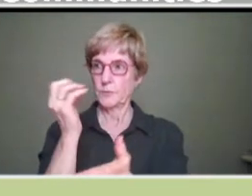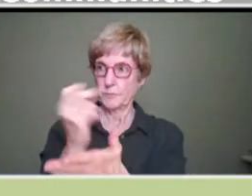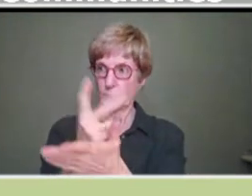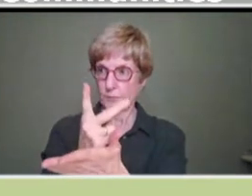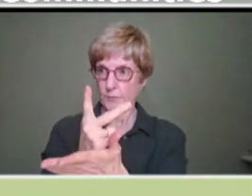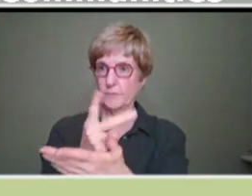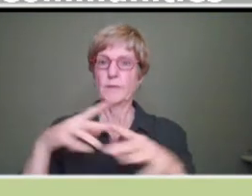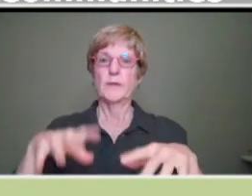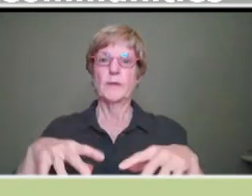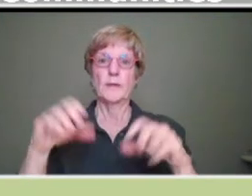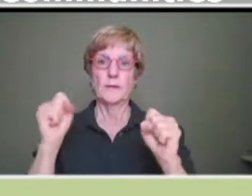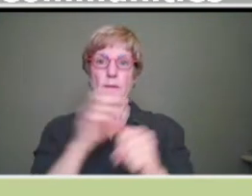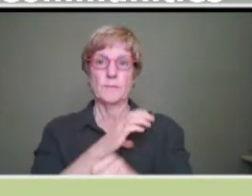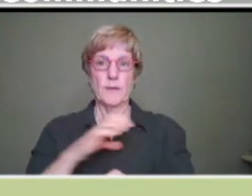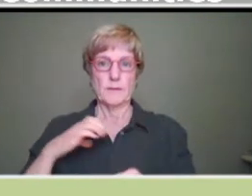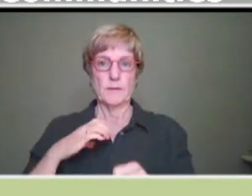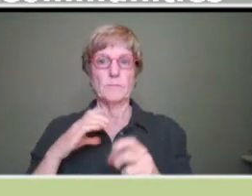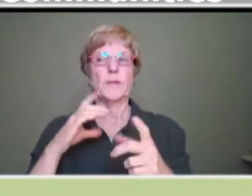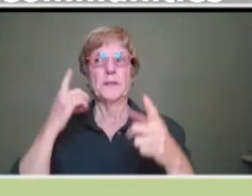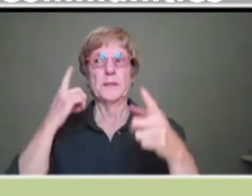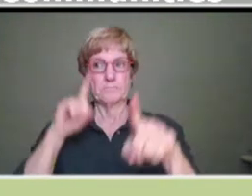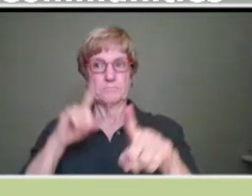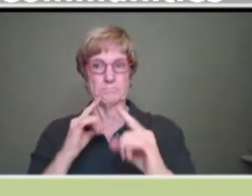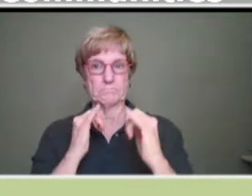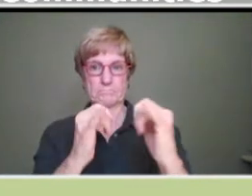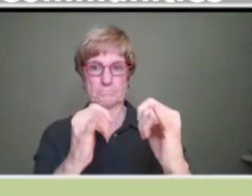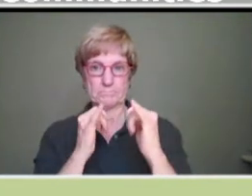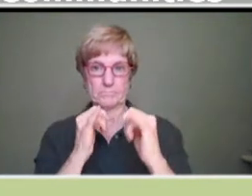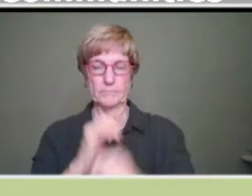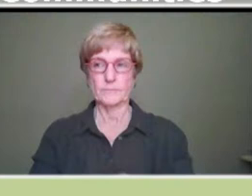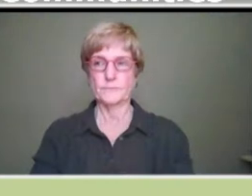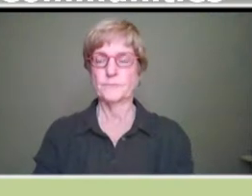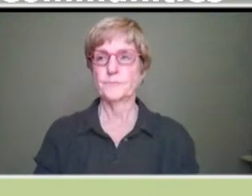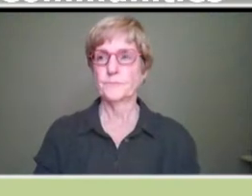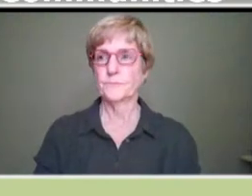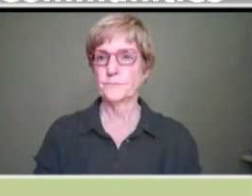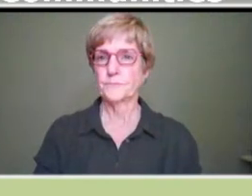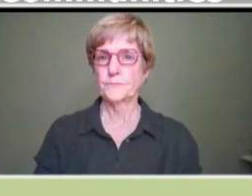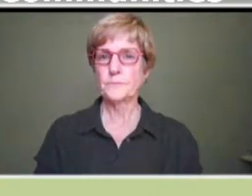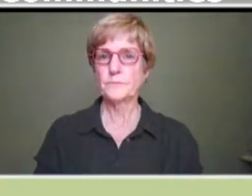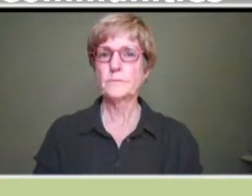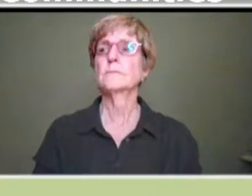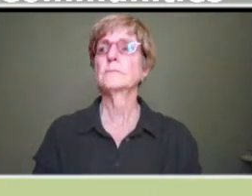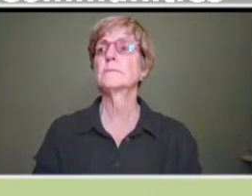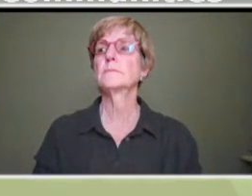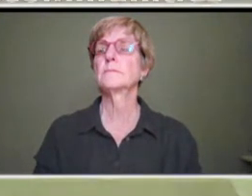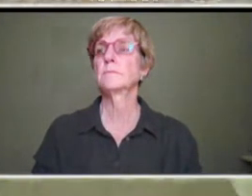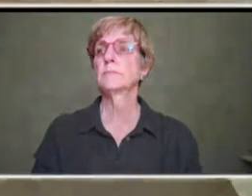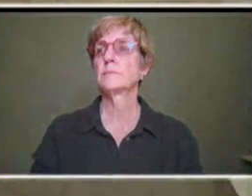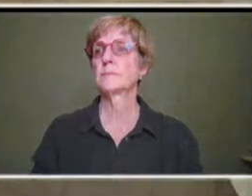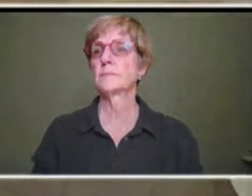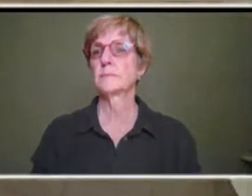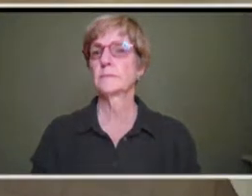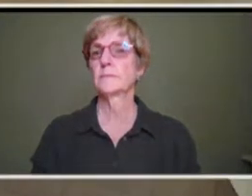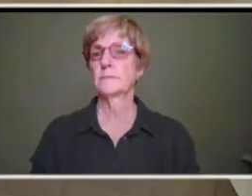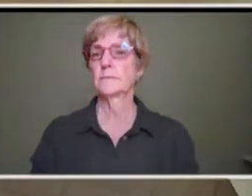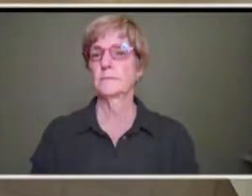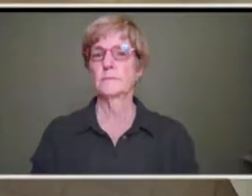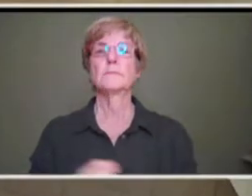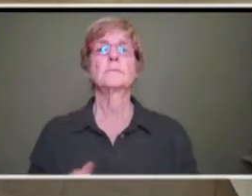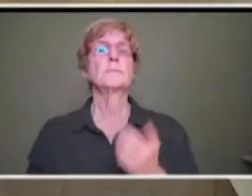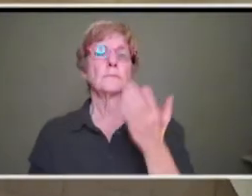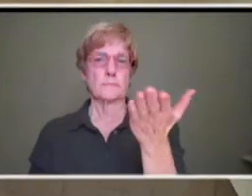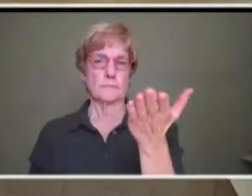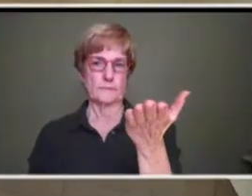adopt the zoning committee statement of consistency as it appears in our agendas and on the screen as the council's OWN I'll make that